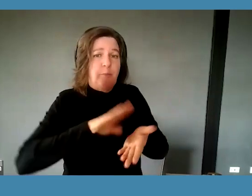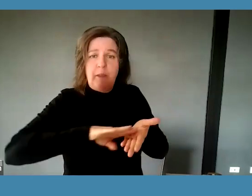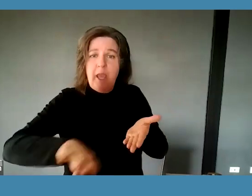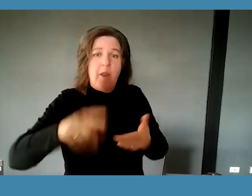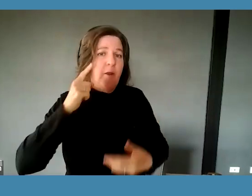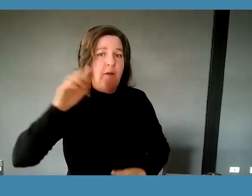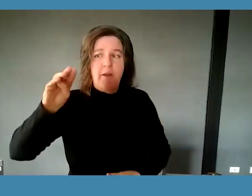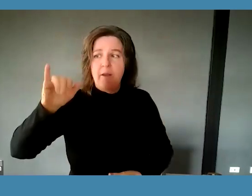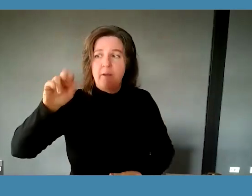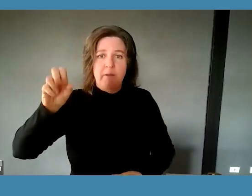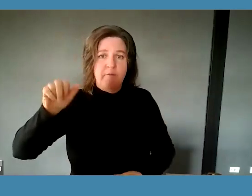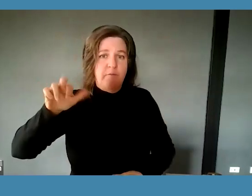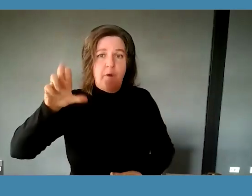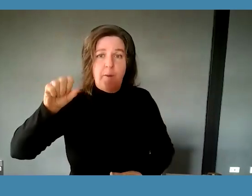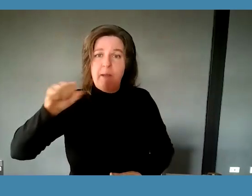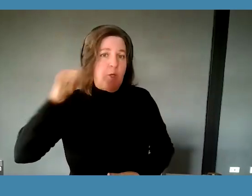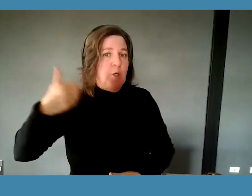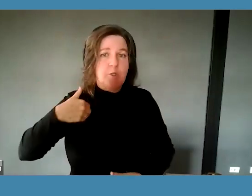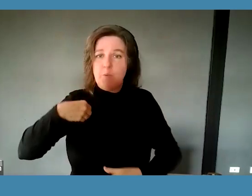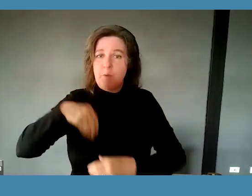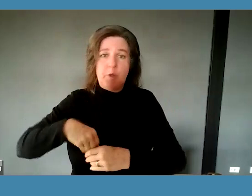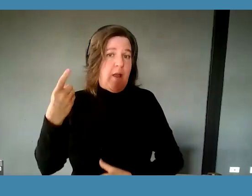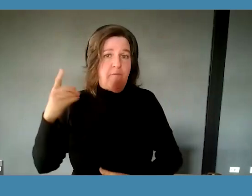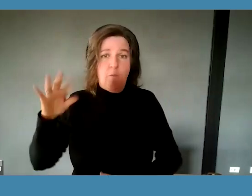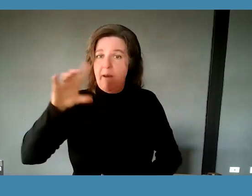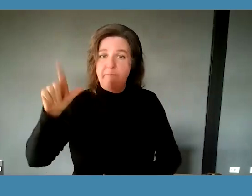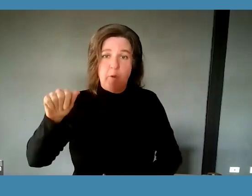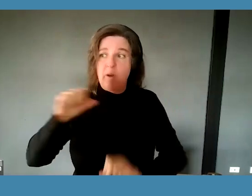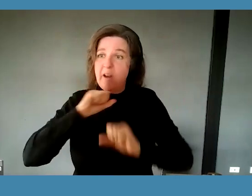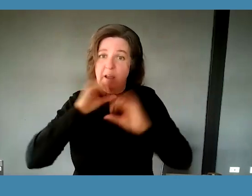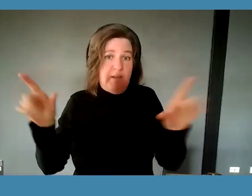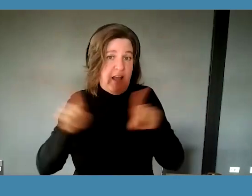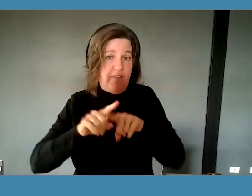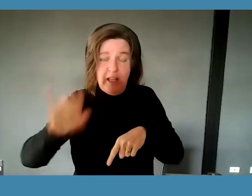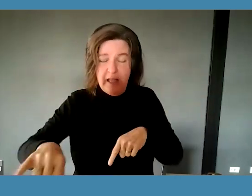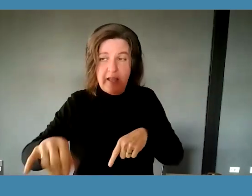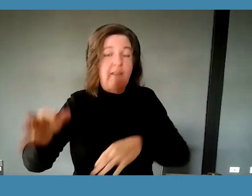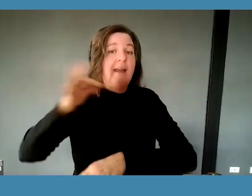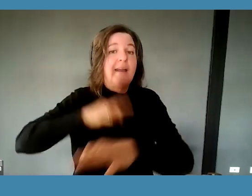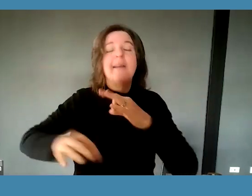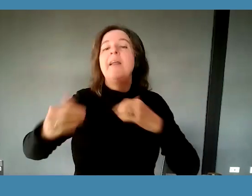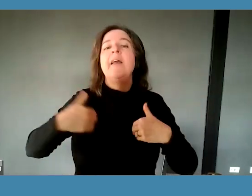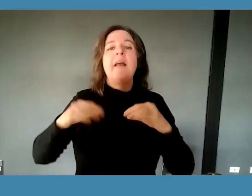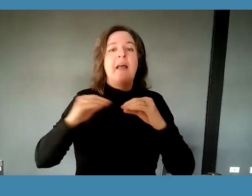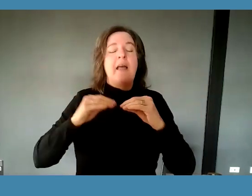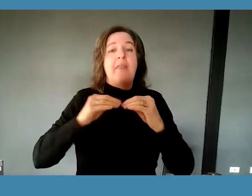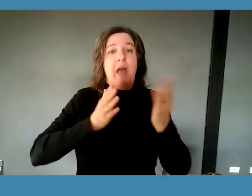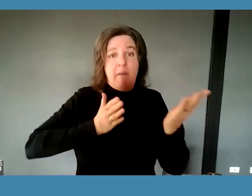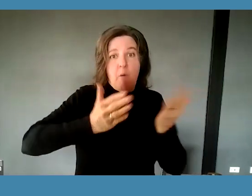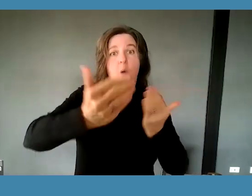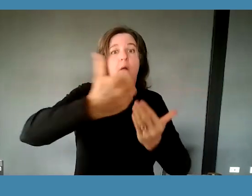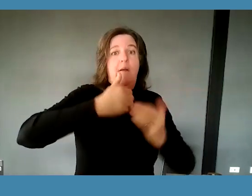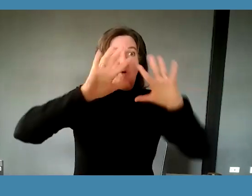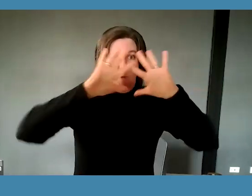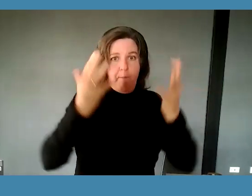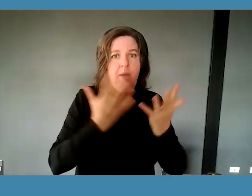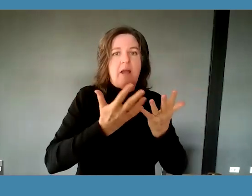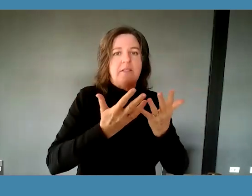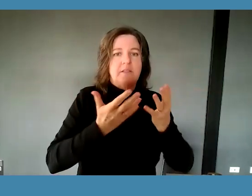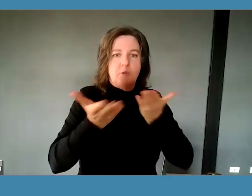We don't have one in Florida. We don't have anything like that. So what we have is that more robust set of services that